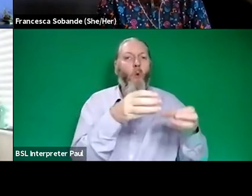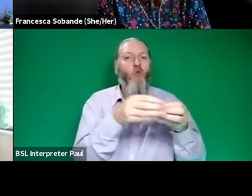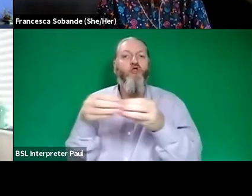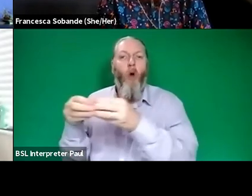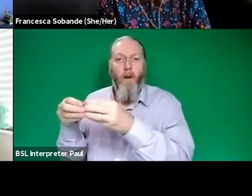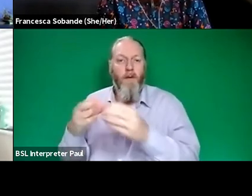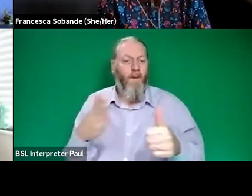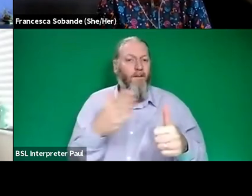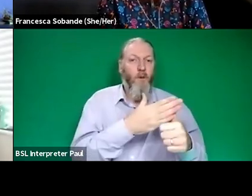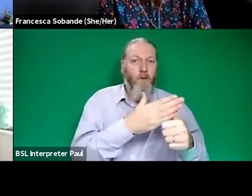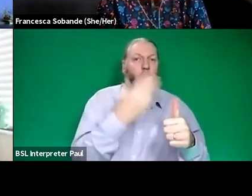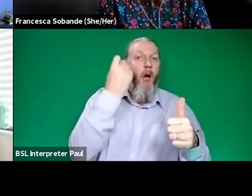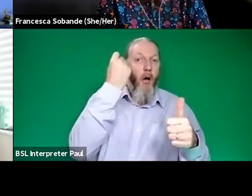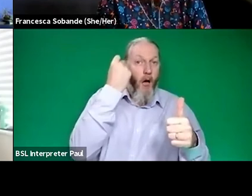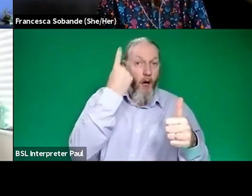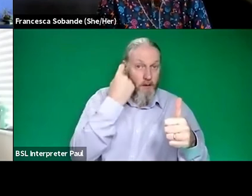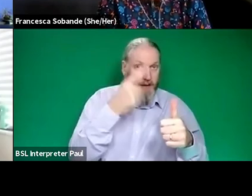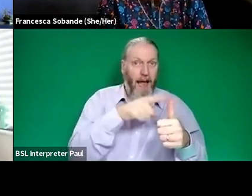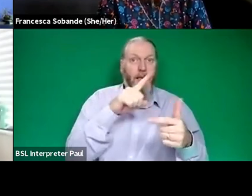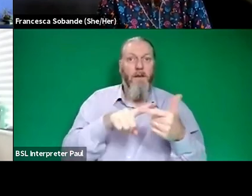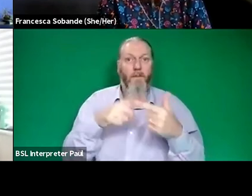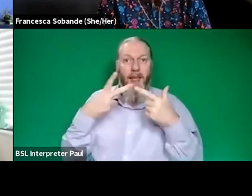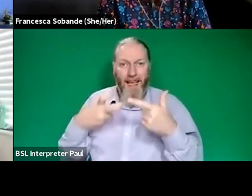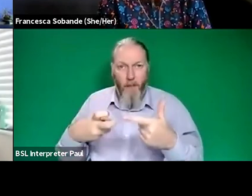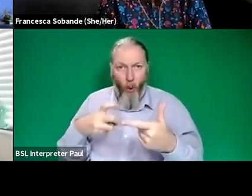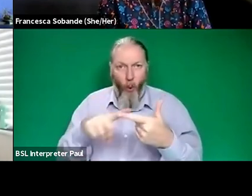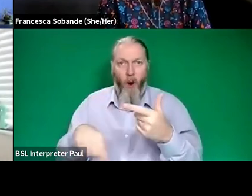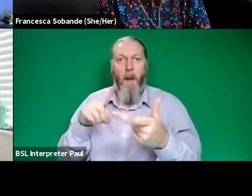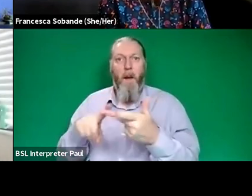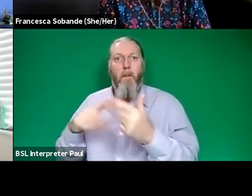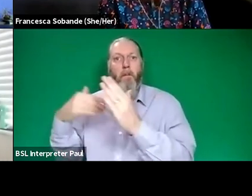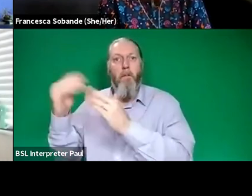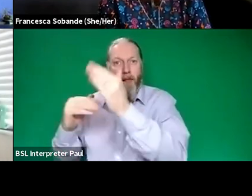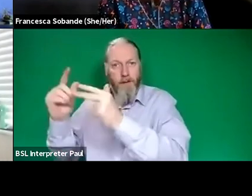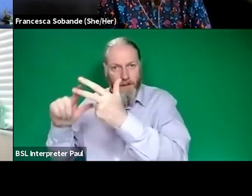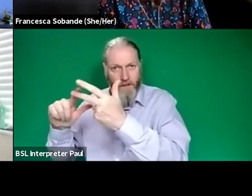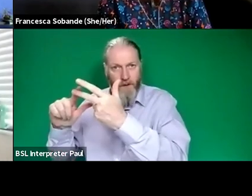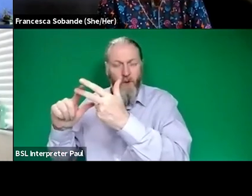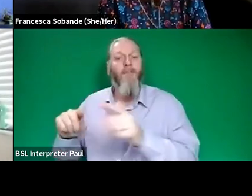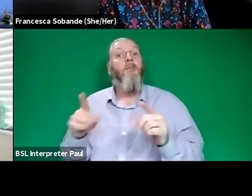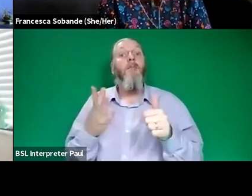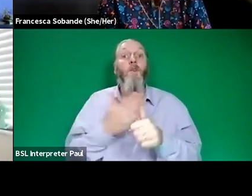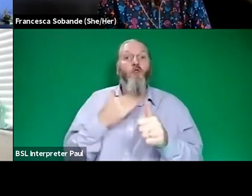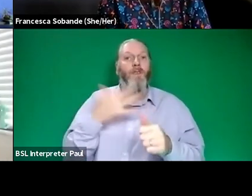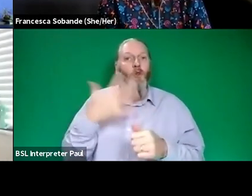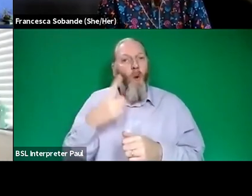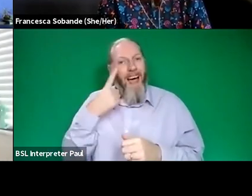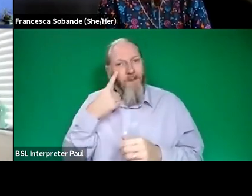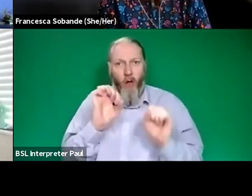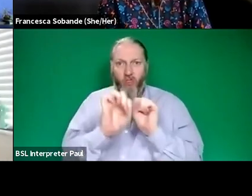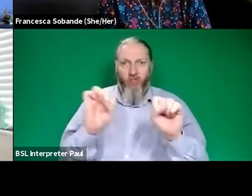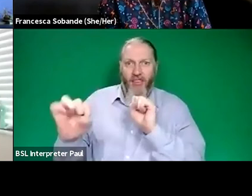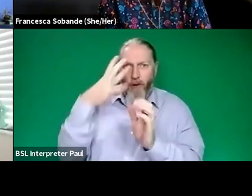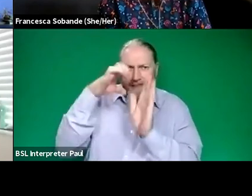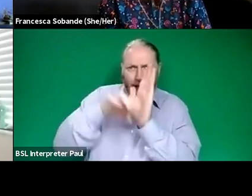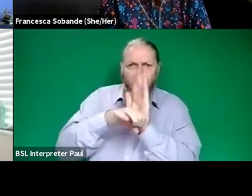Understand, Explore, Build. And that looks at, first of all, so really grounding any kind of co-design process in people's experiences, understanding what's motivated people to be in the